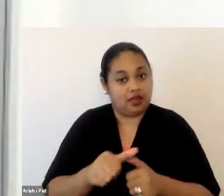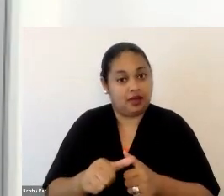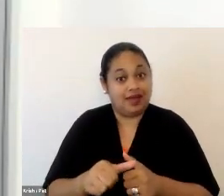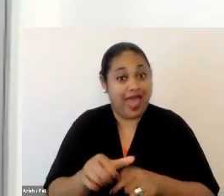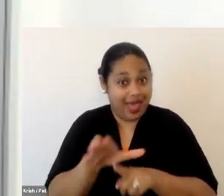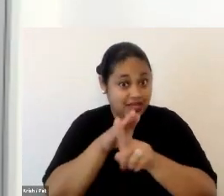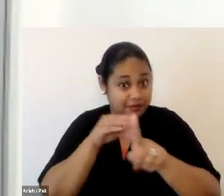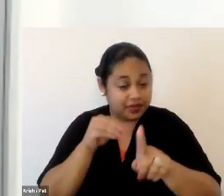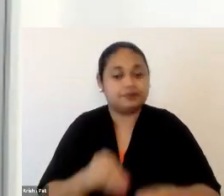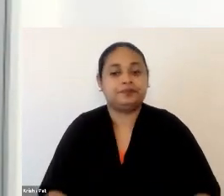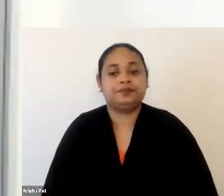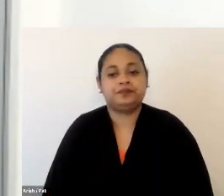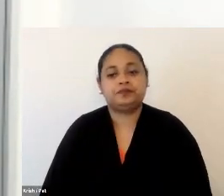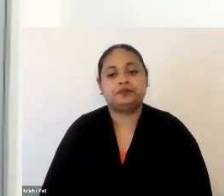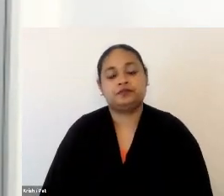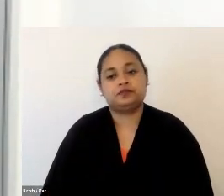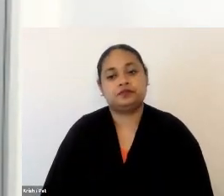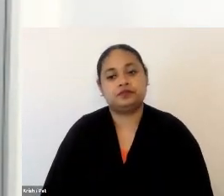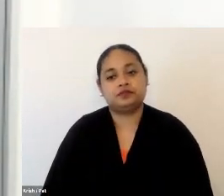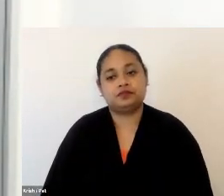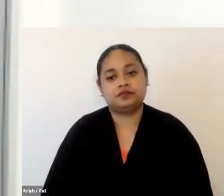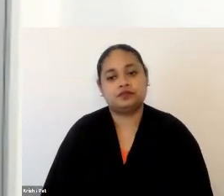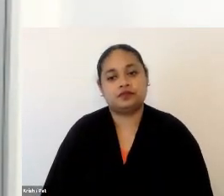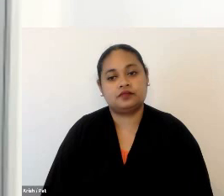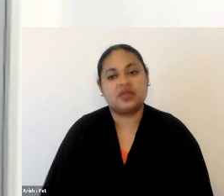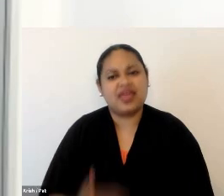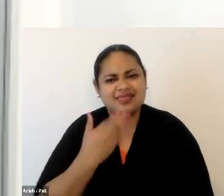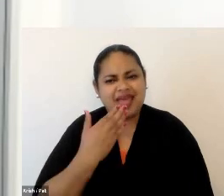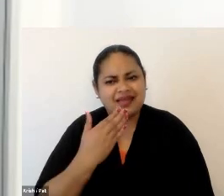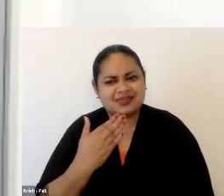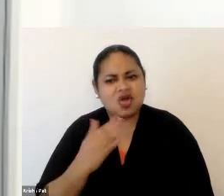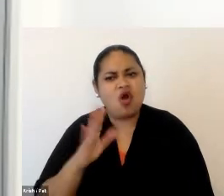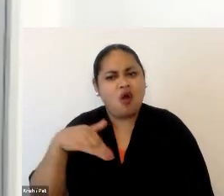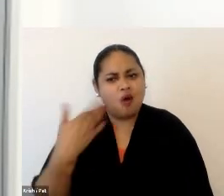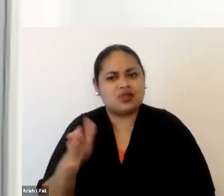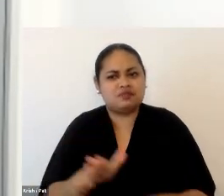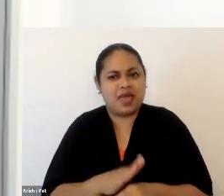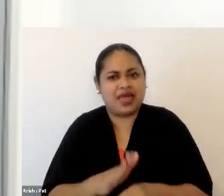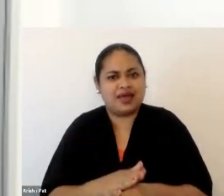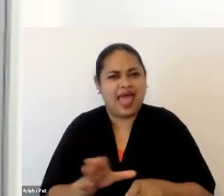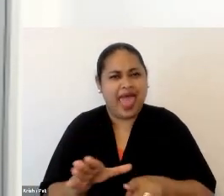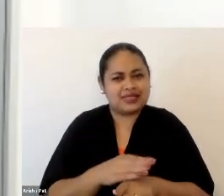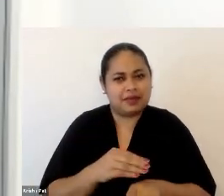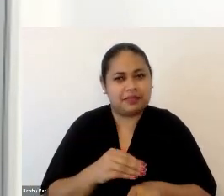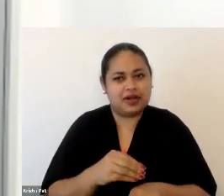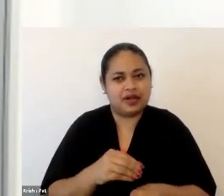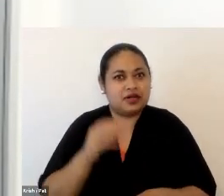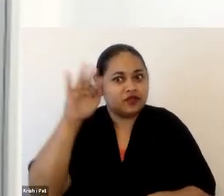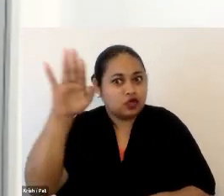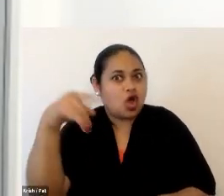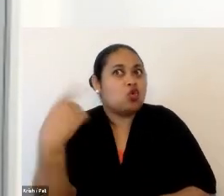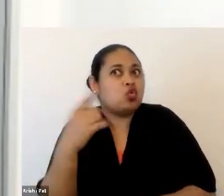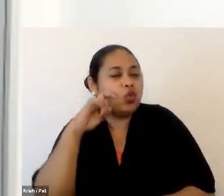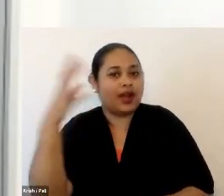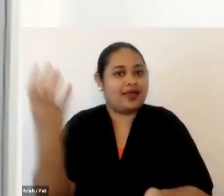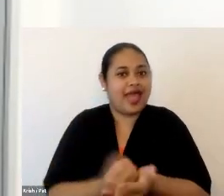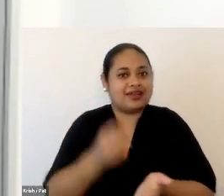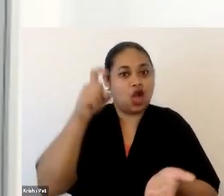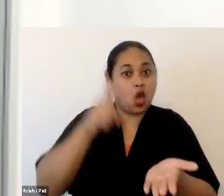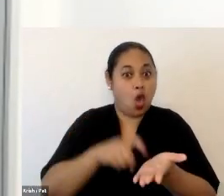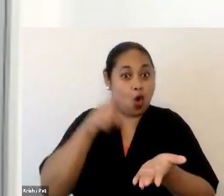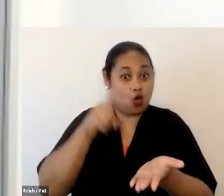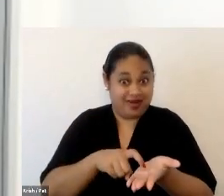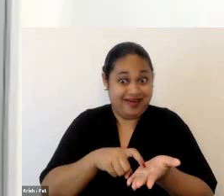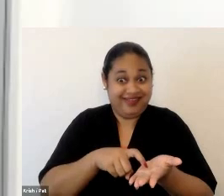example, banks have always made predictions about who should get a loan. It's already unlawful